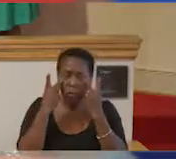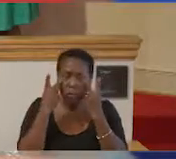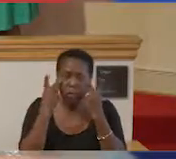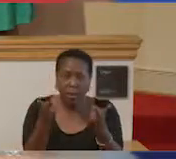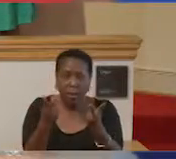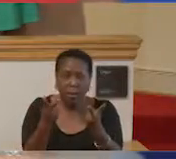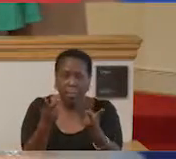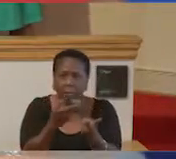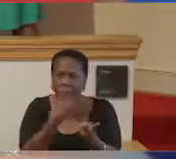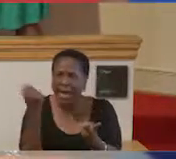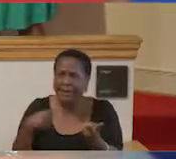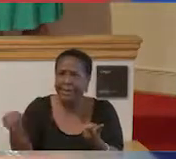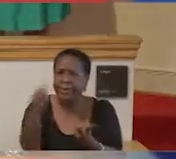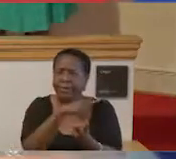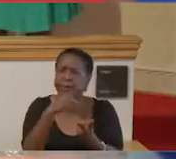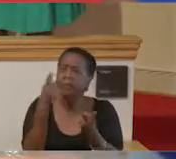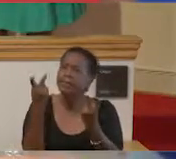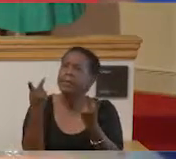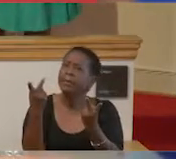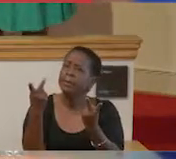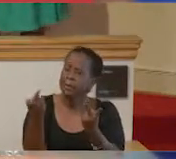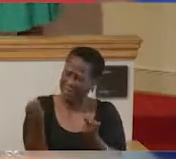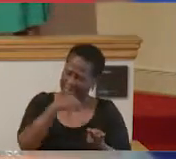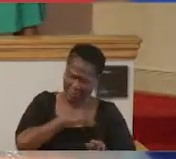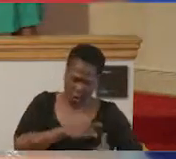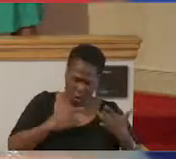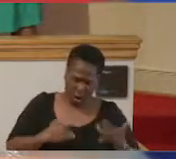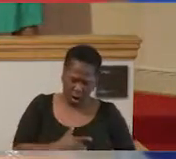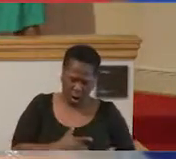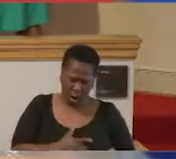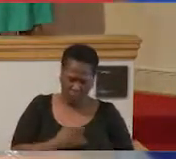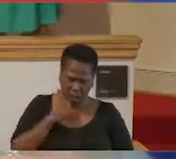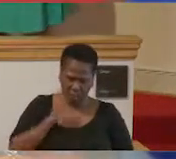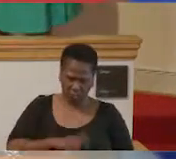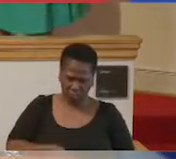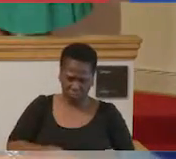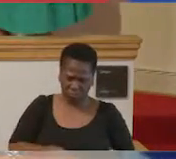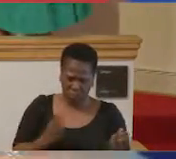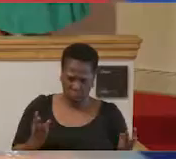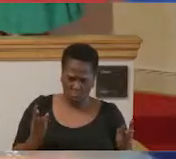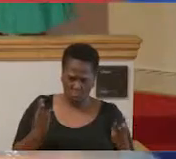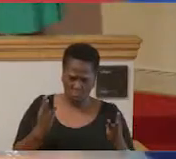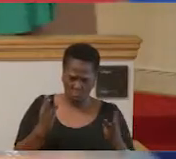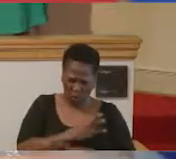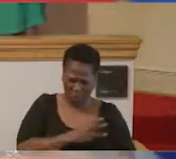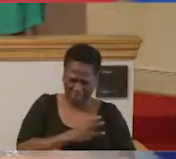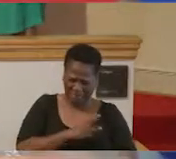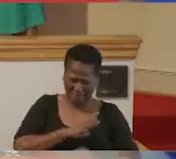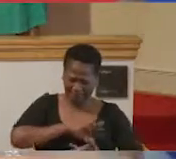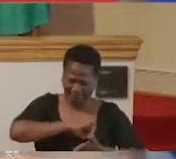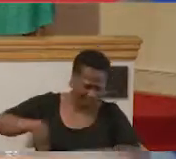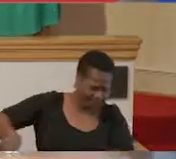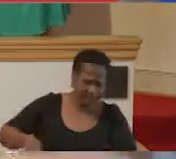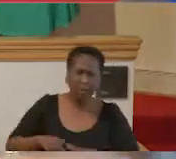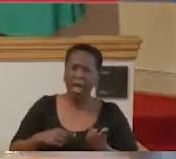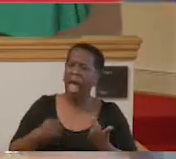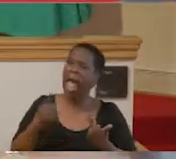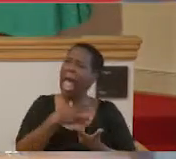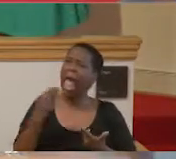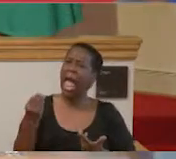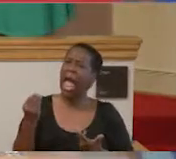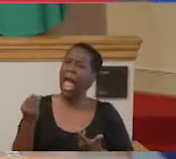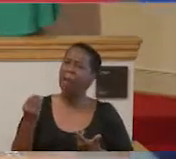forgive the worst, that you would give us a mind, Father God, to forget. And most of all, Lord, give us a